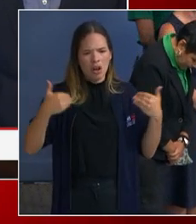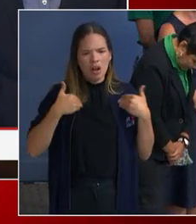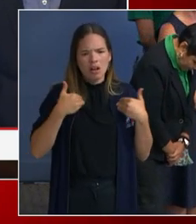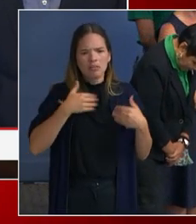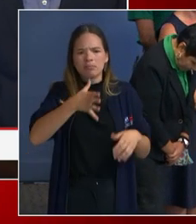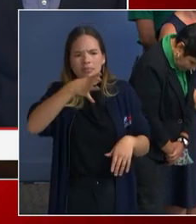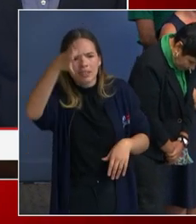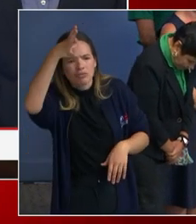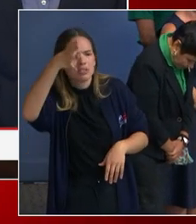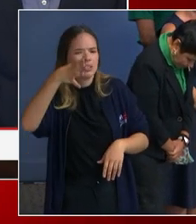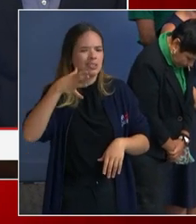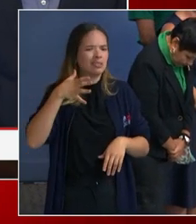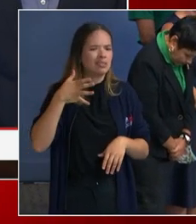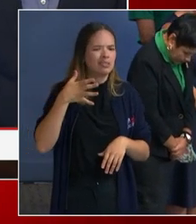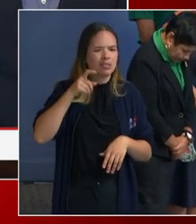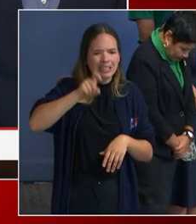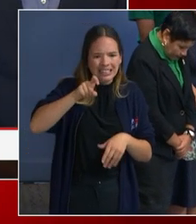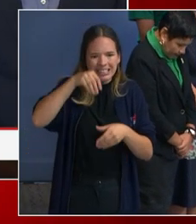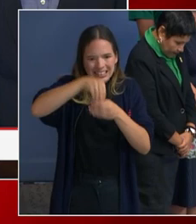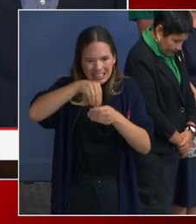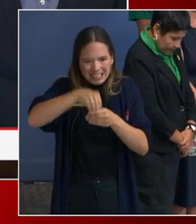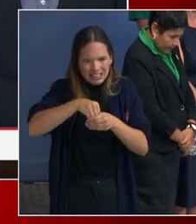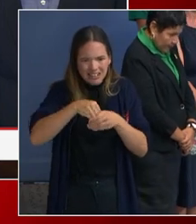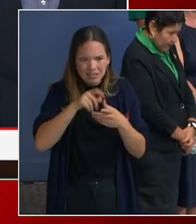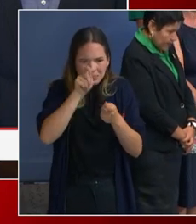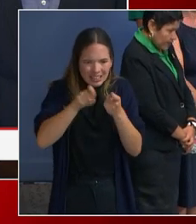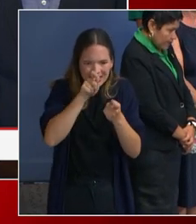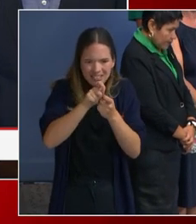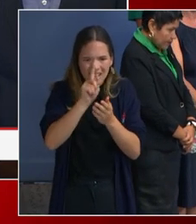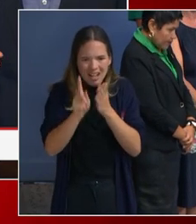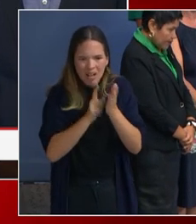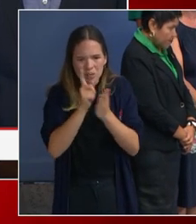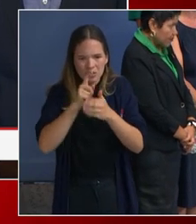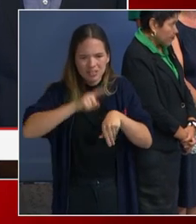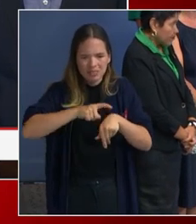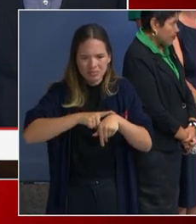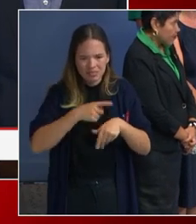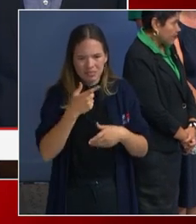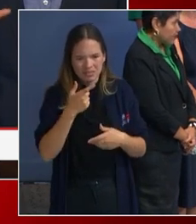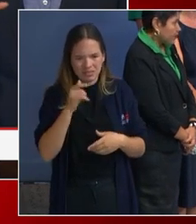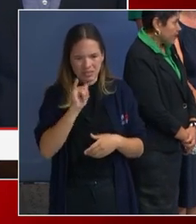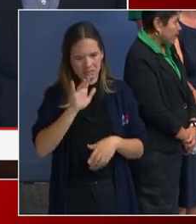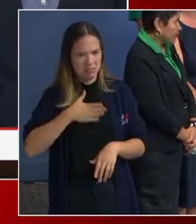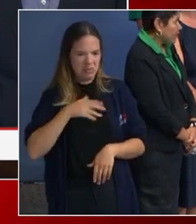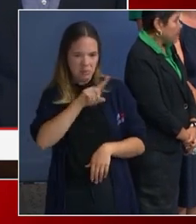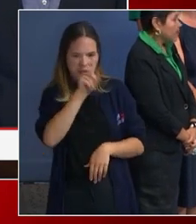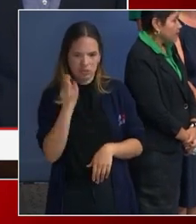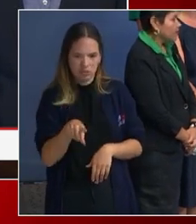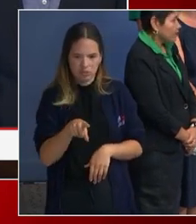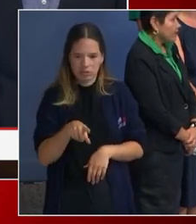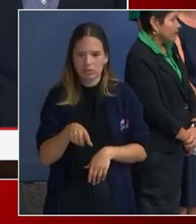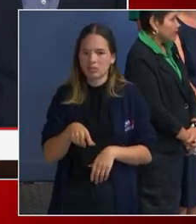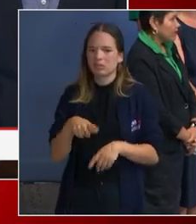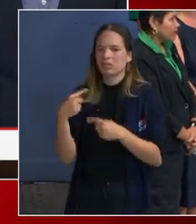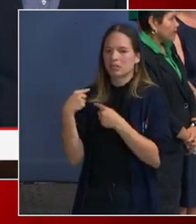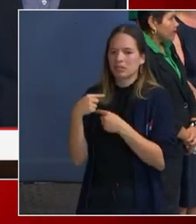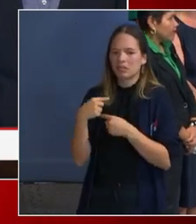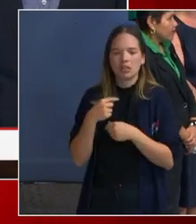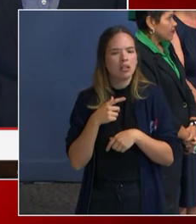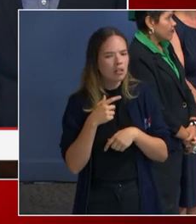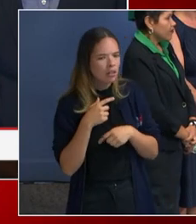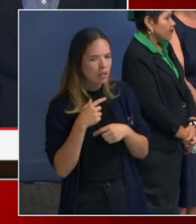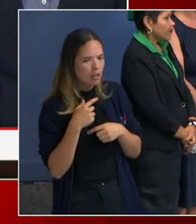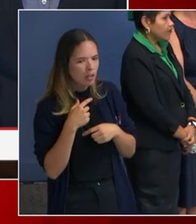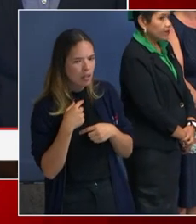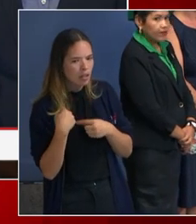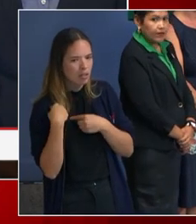be inside at a reasonable hour. That's my first question. Well, we've always had a curfew. Like, that's not anything new. I